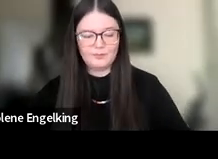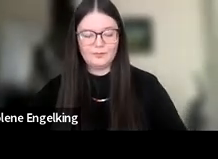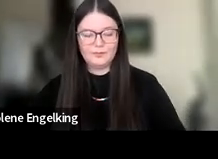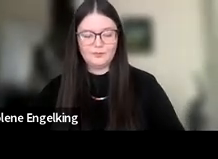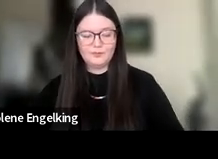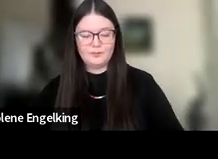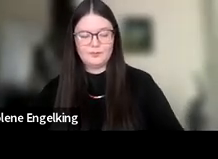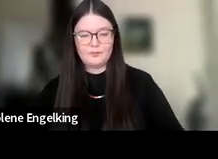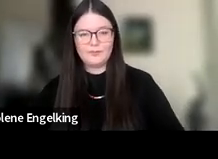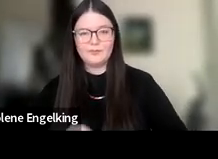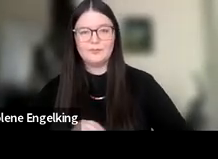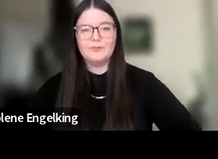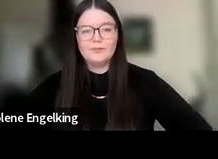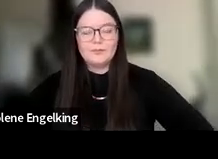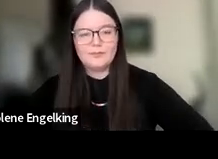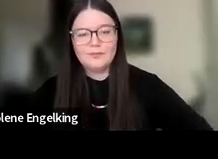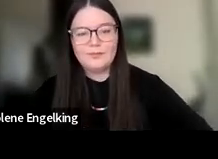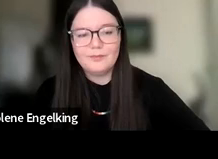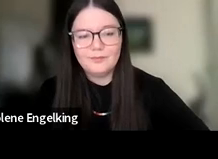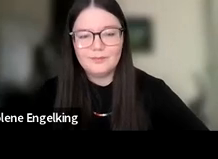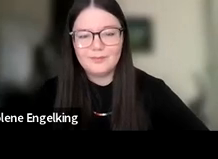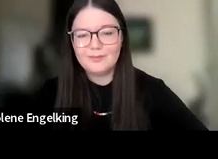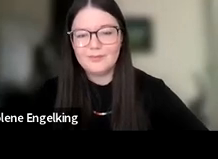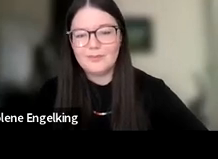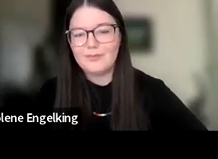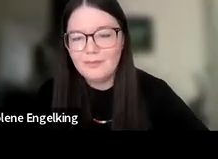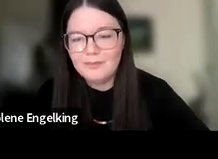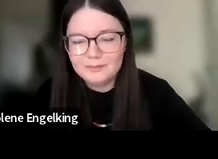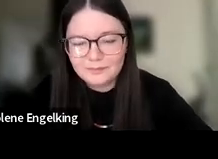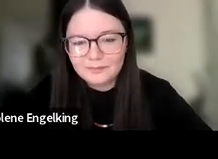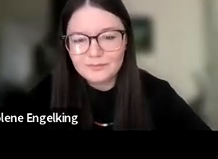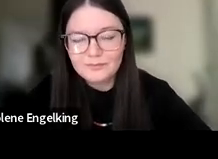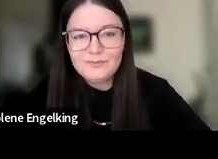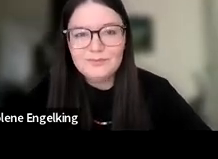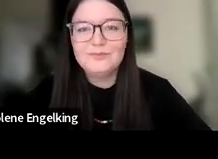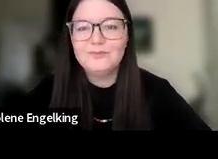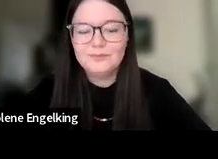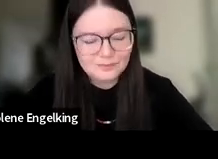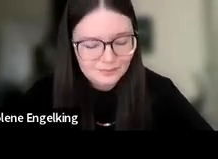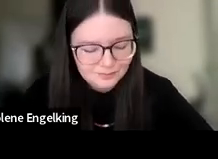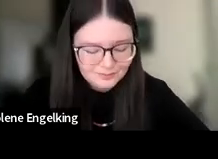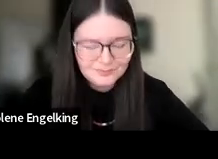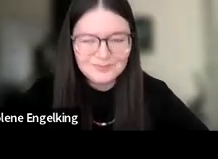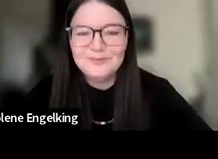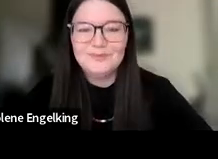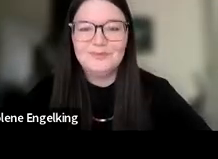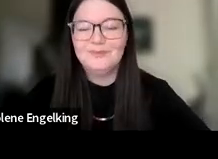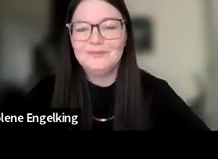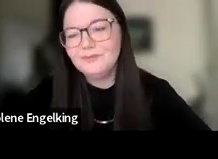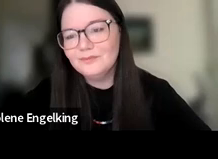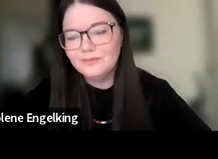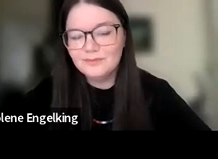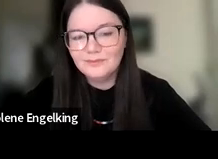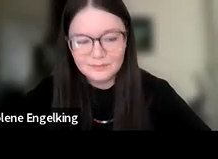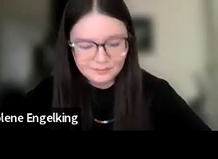well-being supports, increasing access to teletherapy and telehealth services in rural communities, partnering with